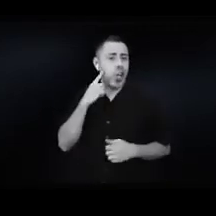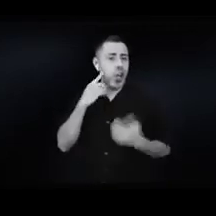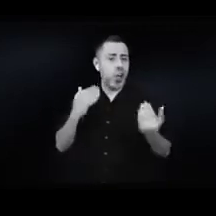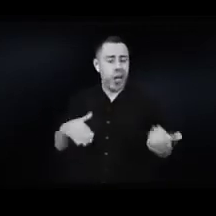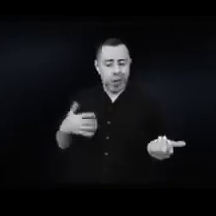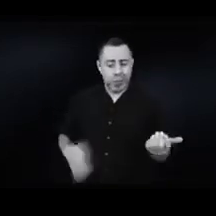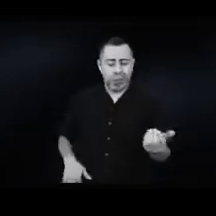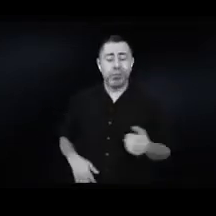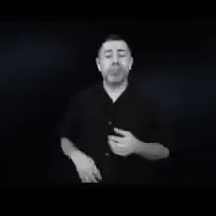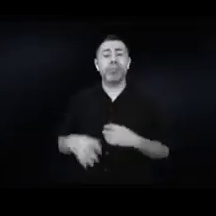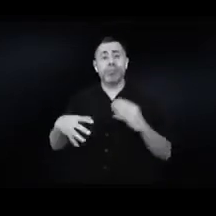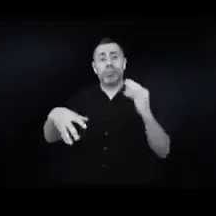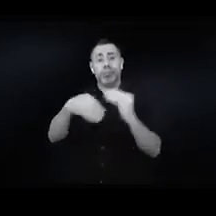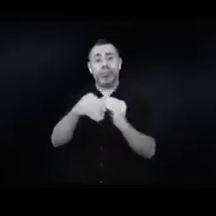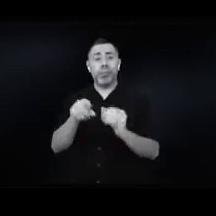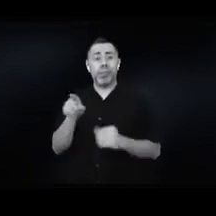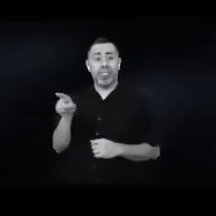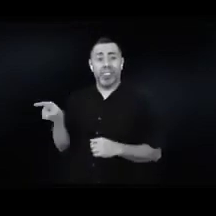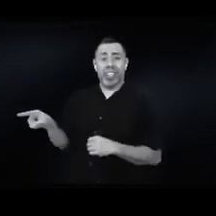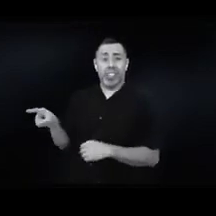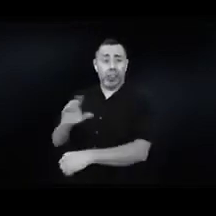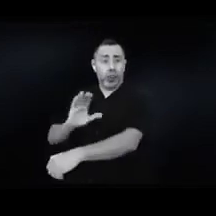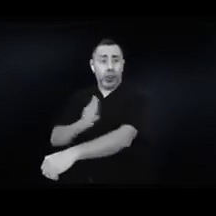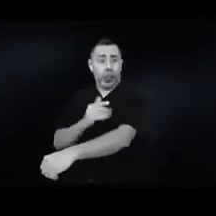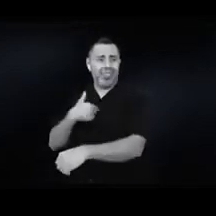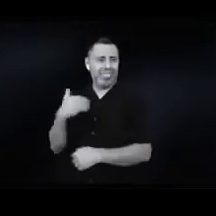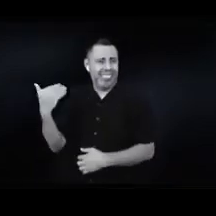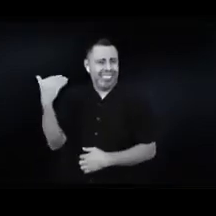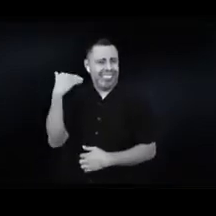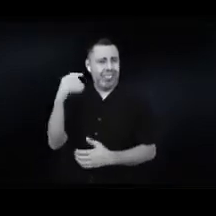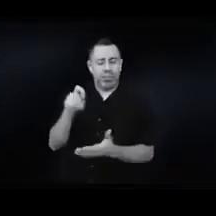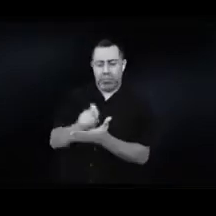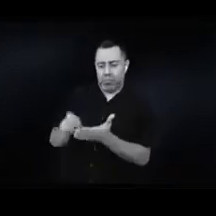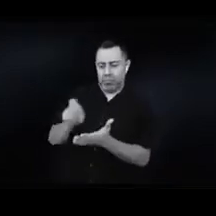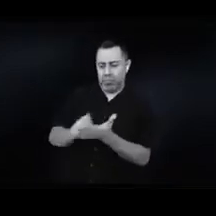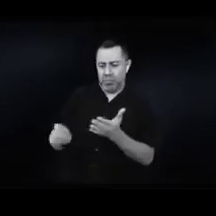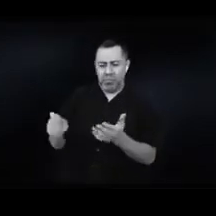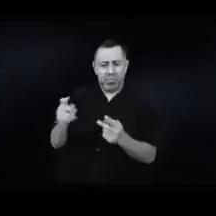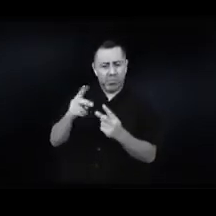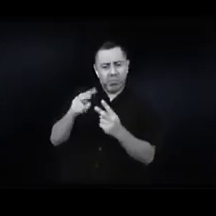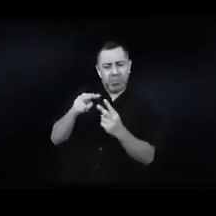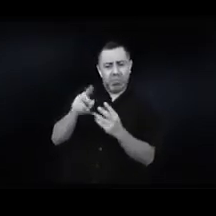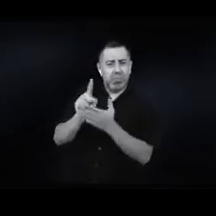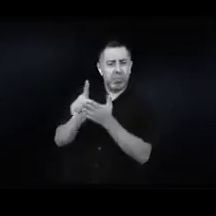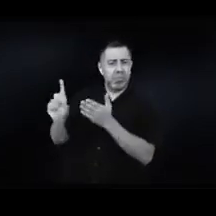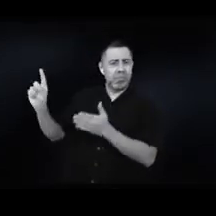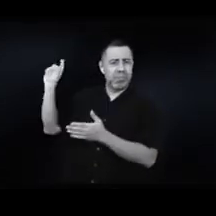And this song I just wrote like just maybe a couple weeks ago,